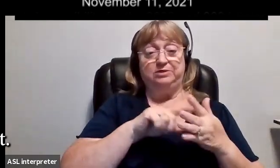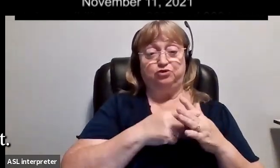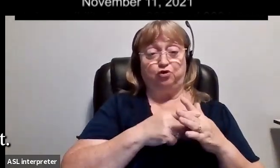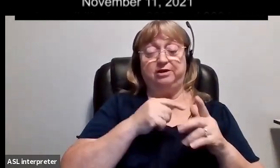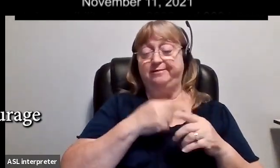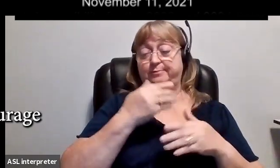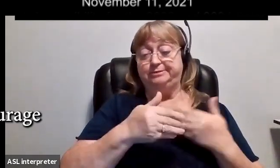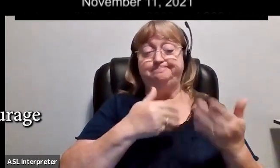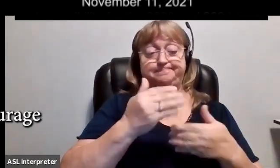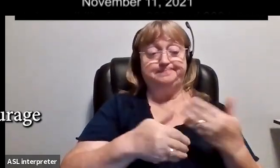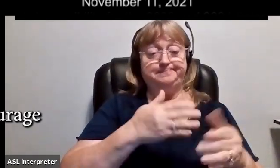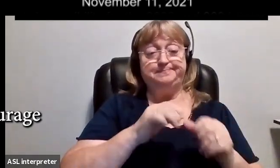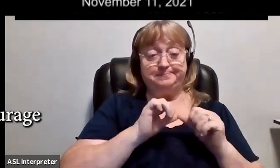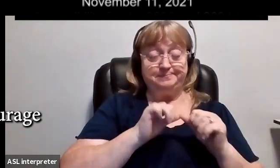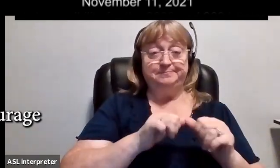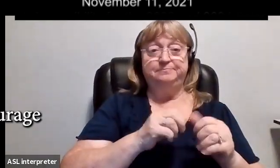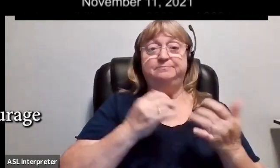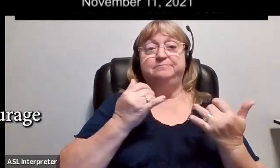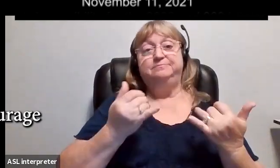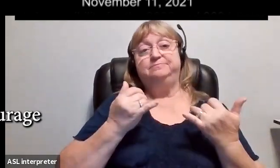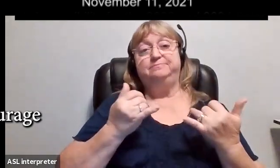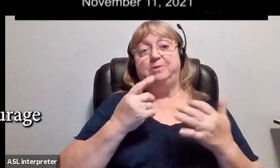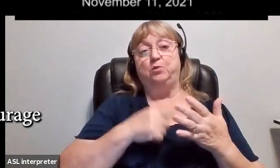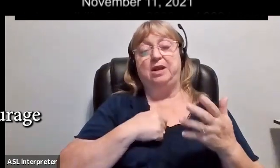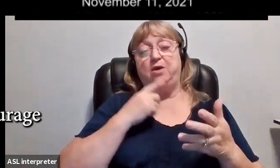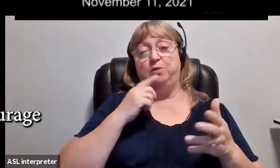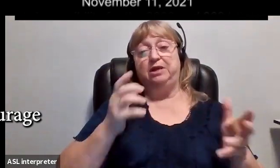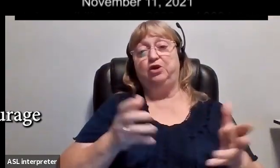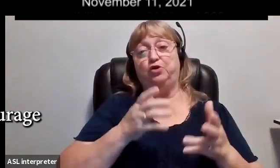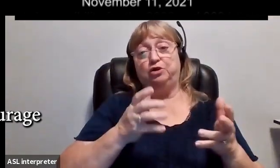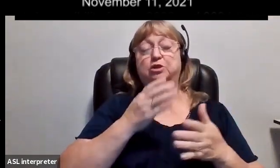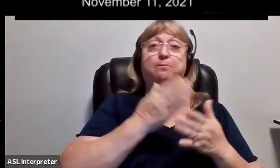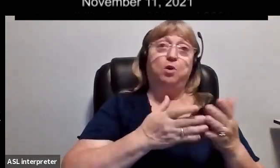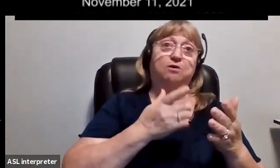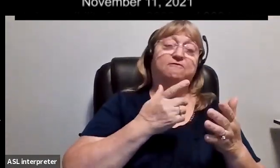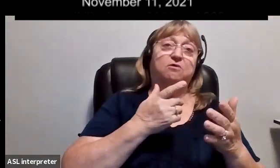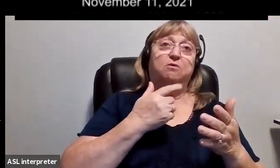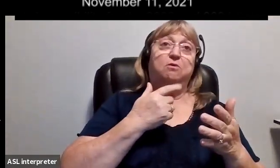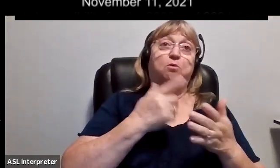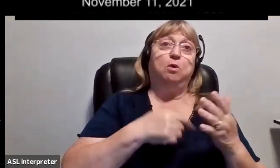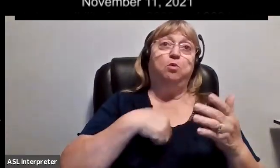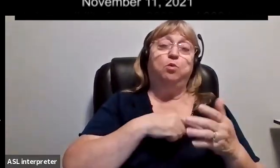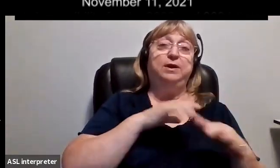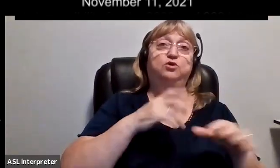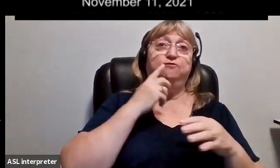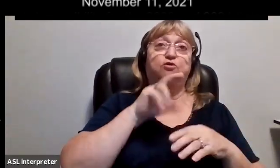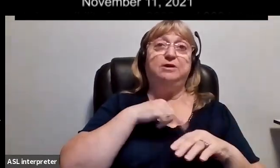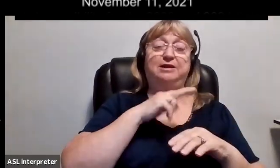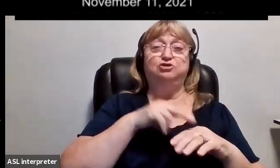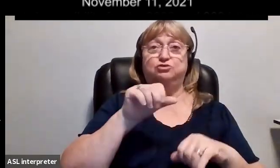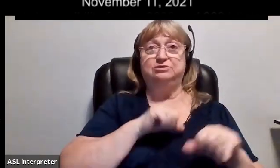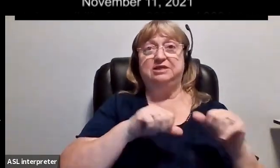continued to do that. And at this point, what I would encourage, what part of what we do for National Science